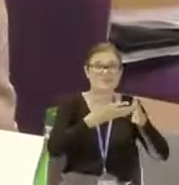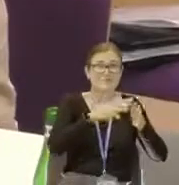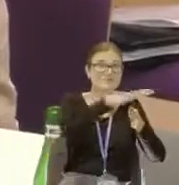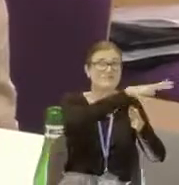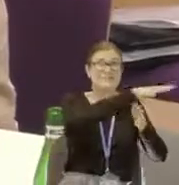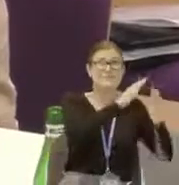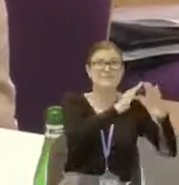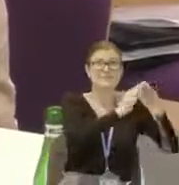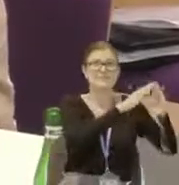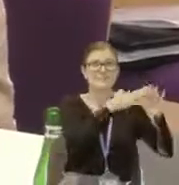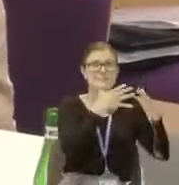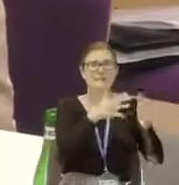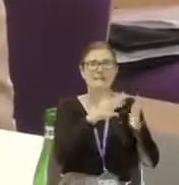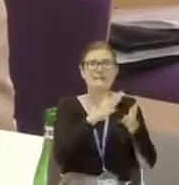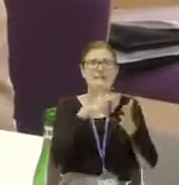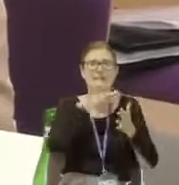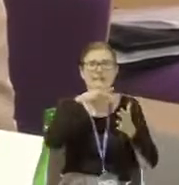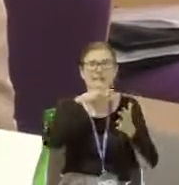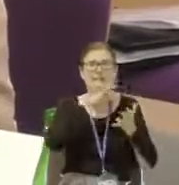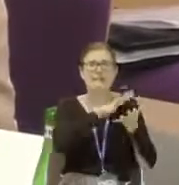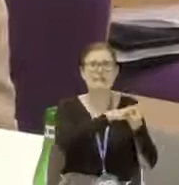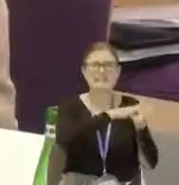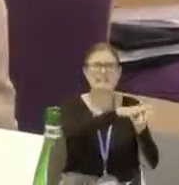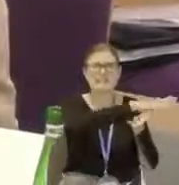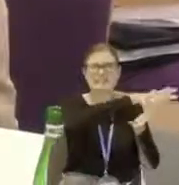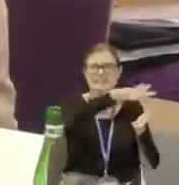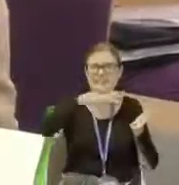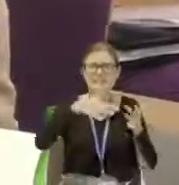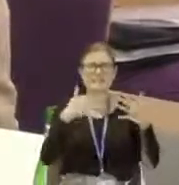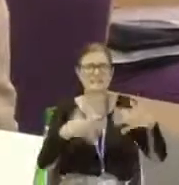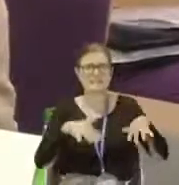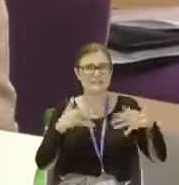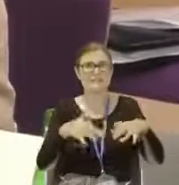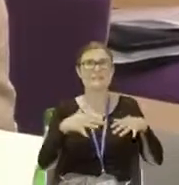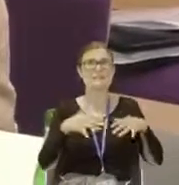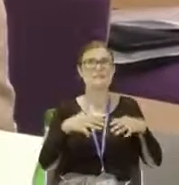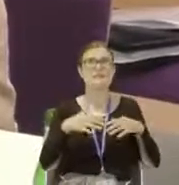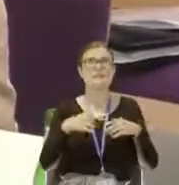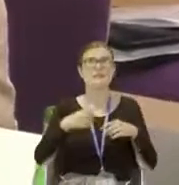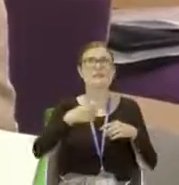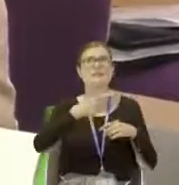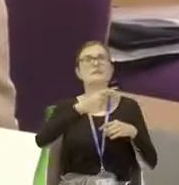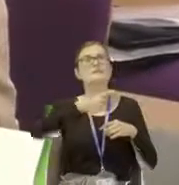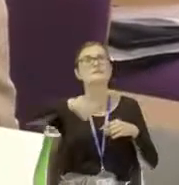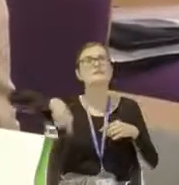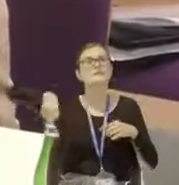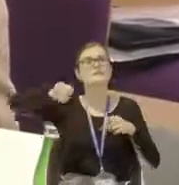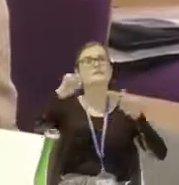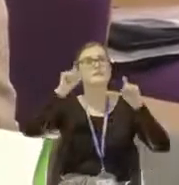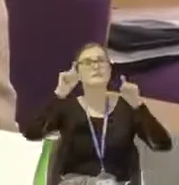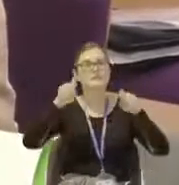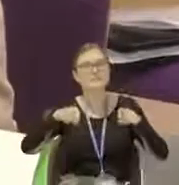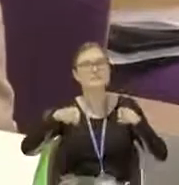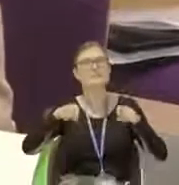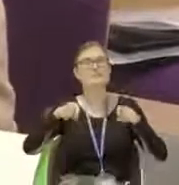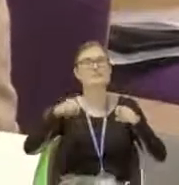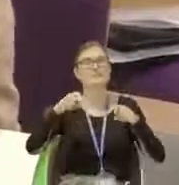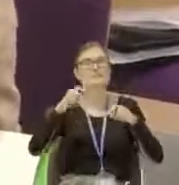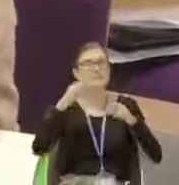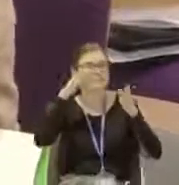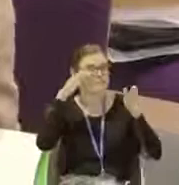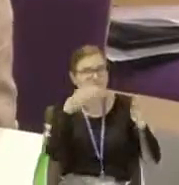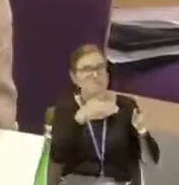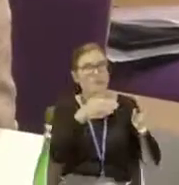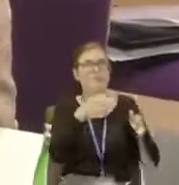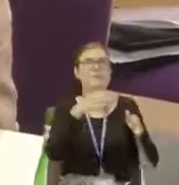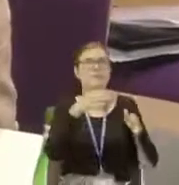been working for this thing for the past 10 years using this integrated coastal management approach